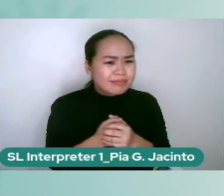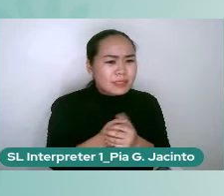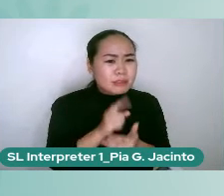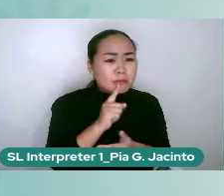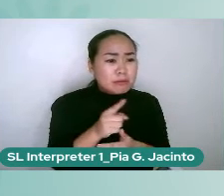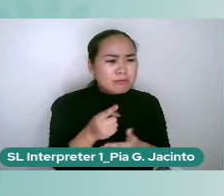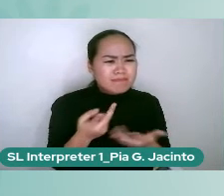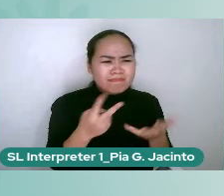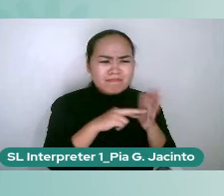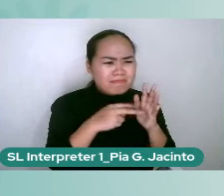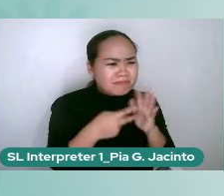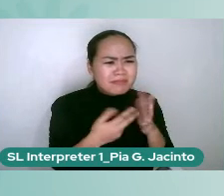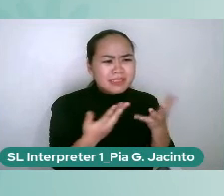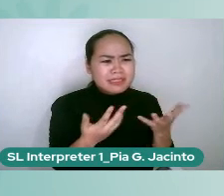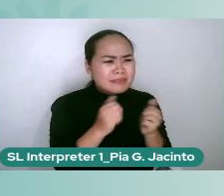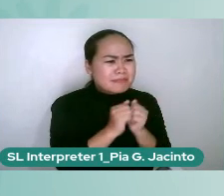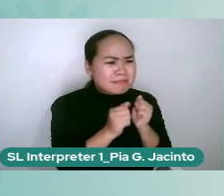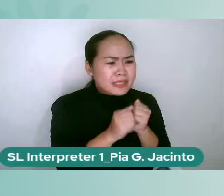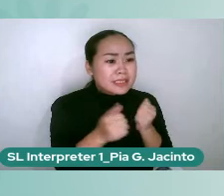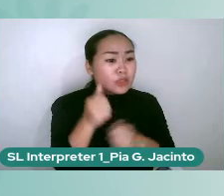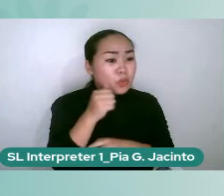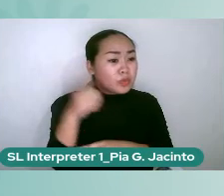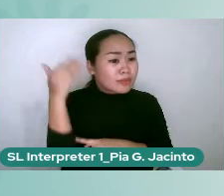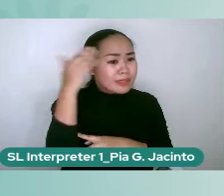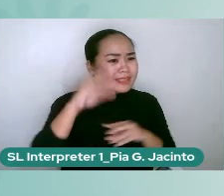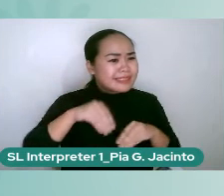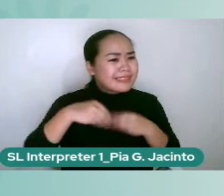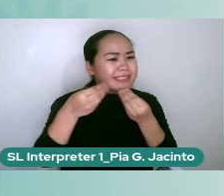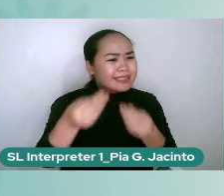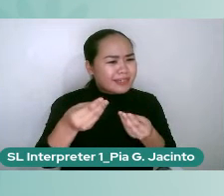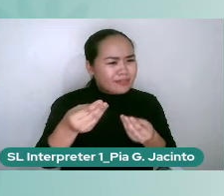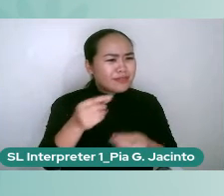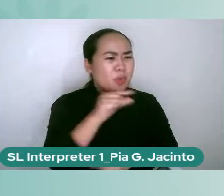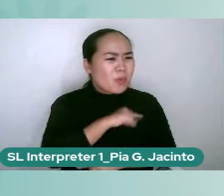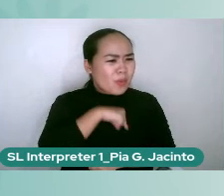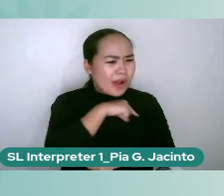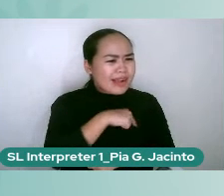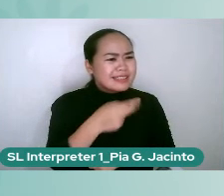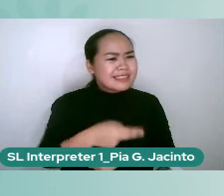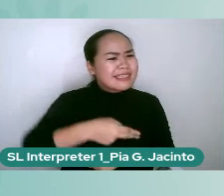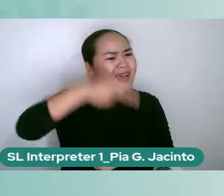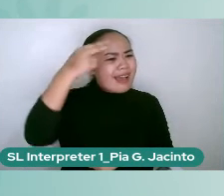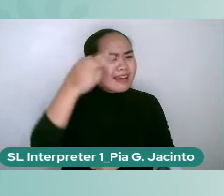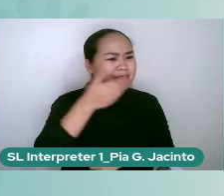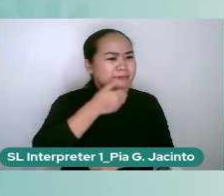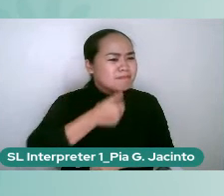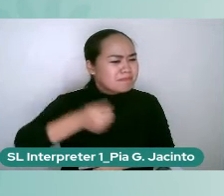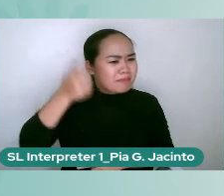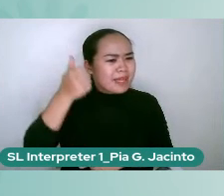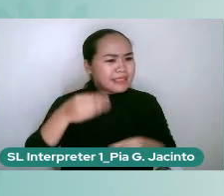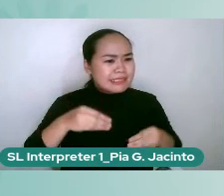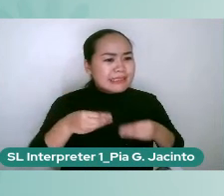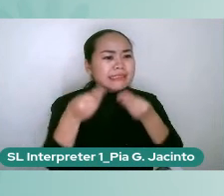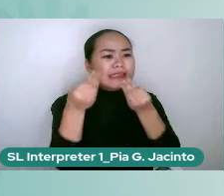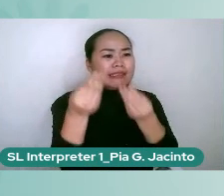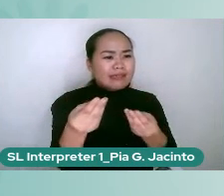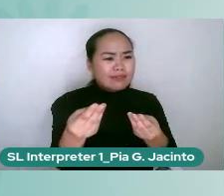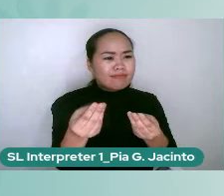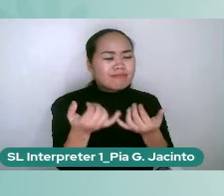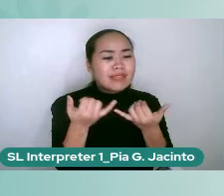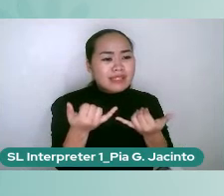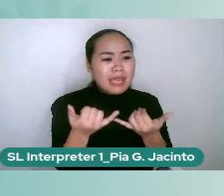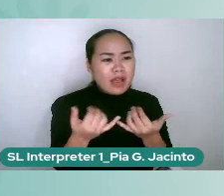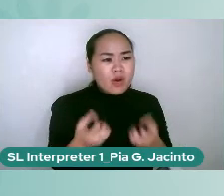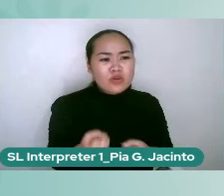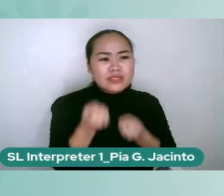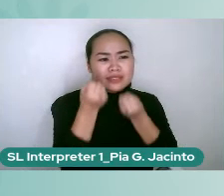are provided with a high quality test that provides the best performance, and that's now been incorporated and recommended